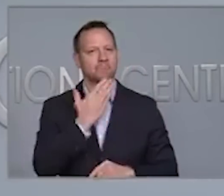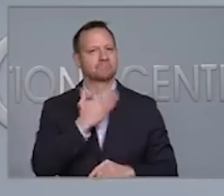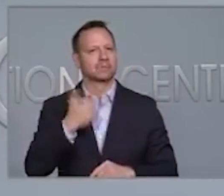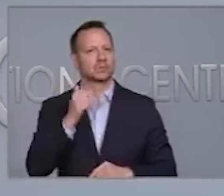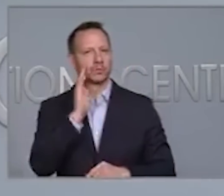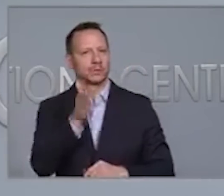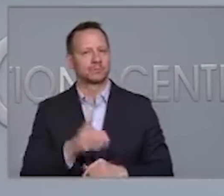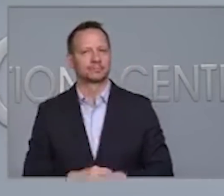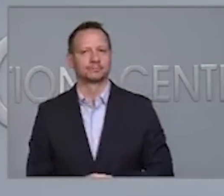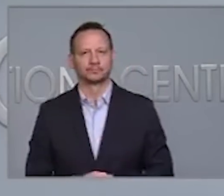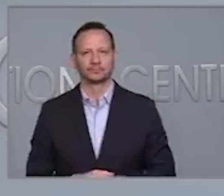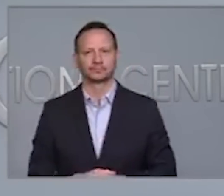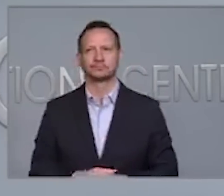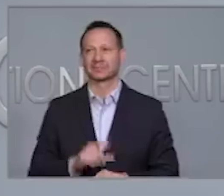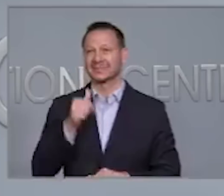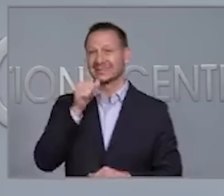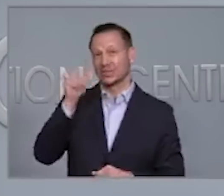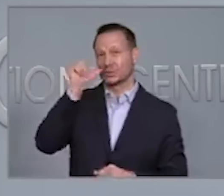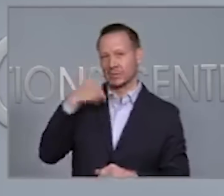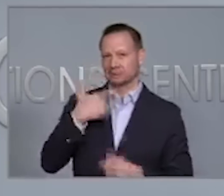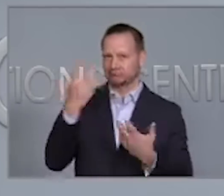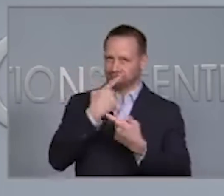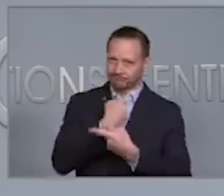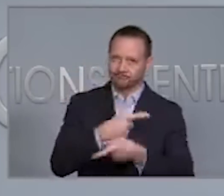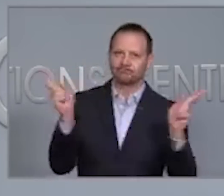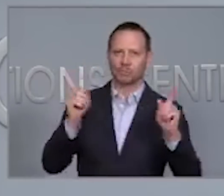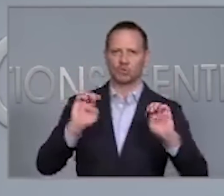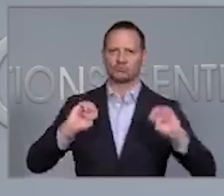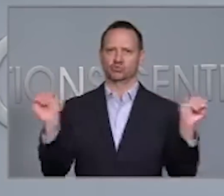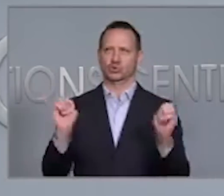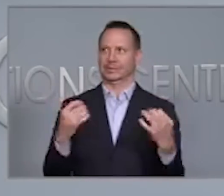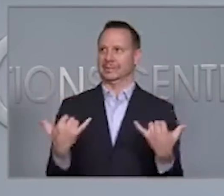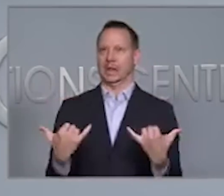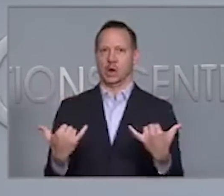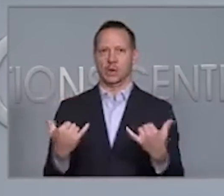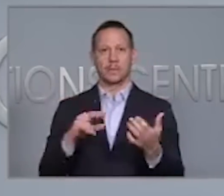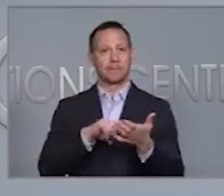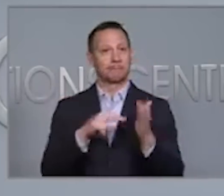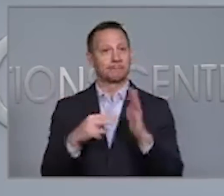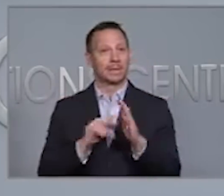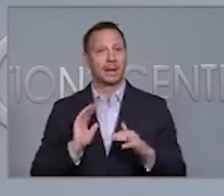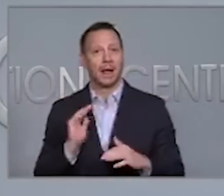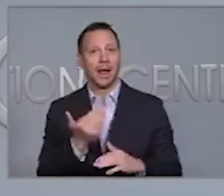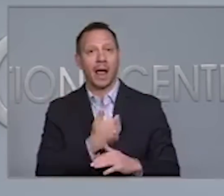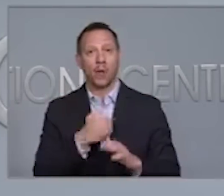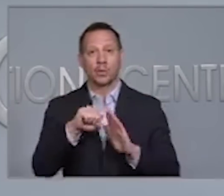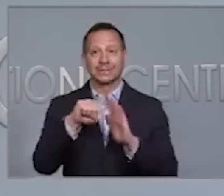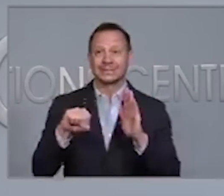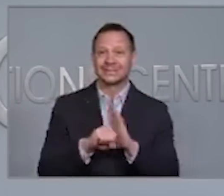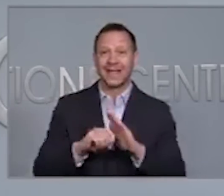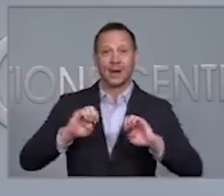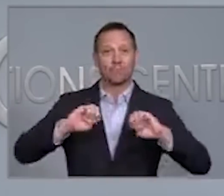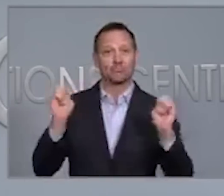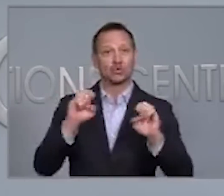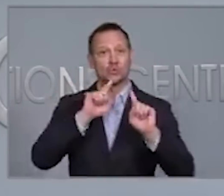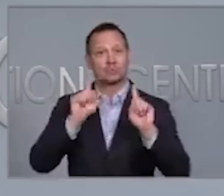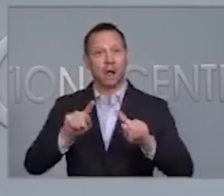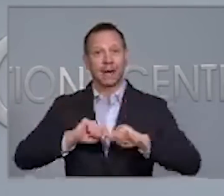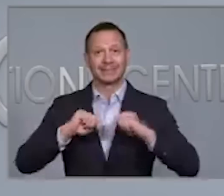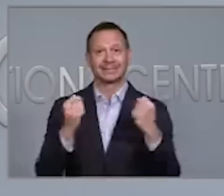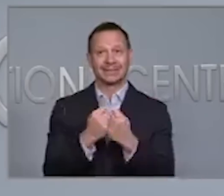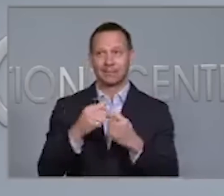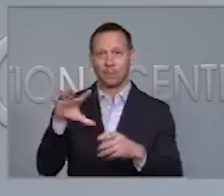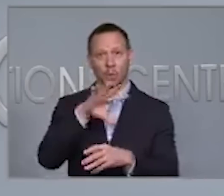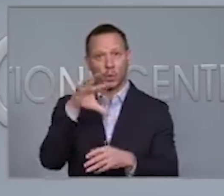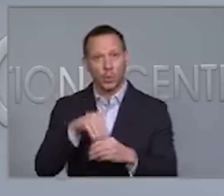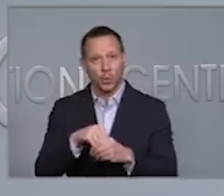declared a state of emergency across North Carolina, which activated our cross-agency state emergency response team. That team includes the